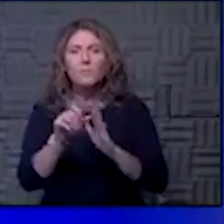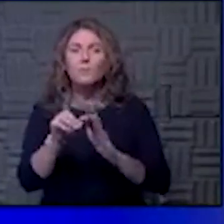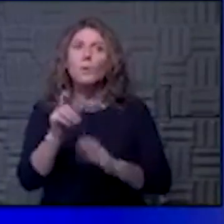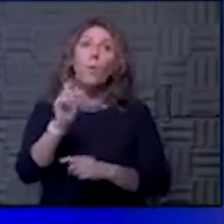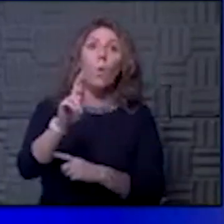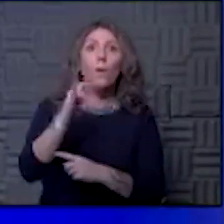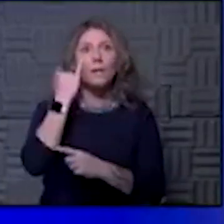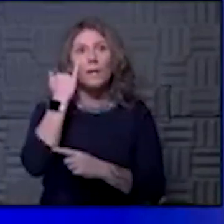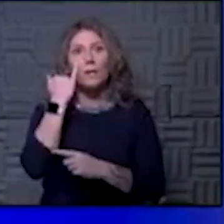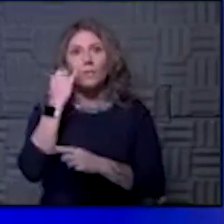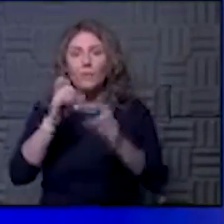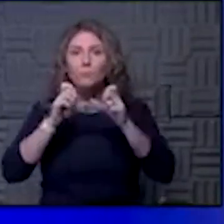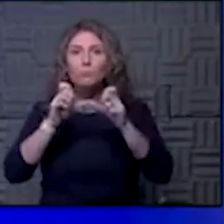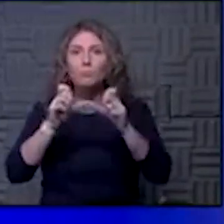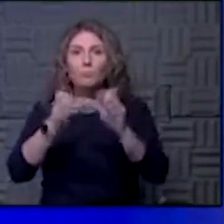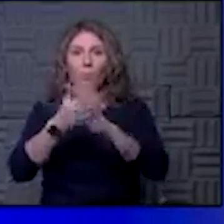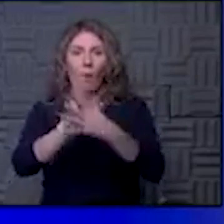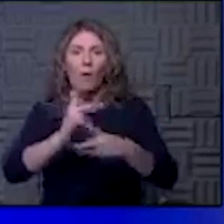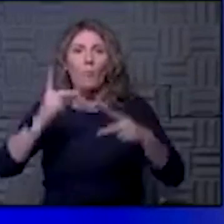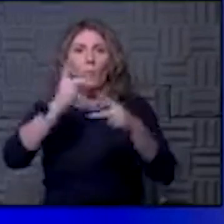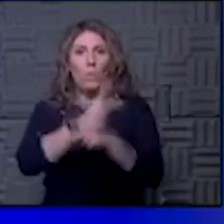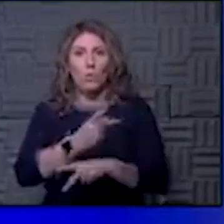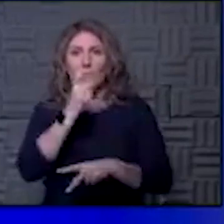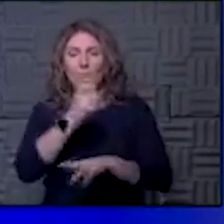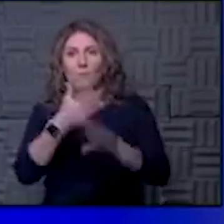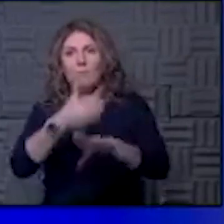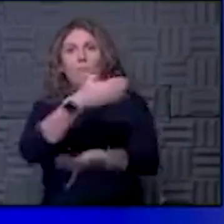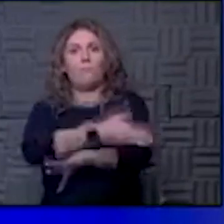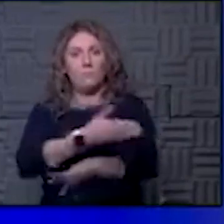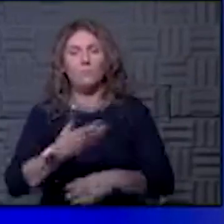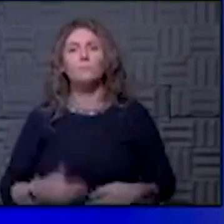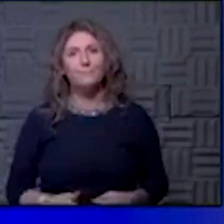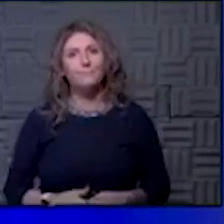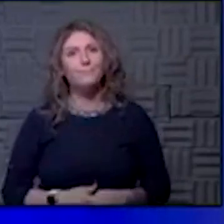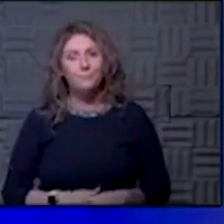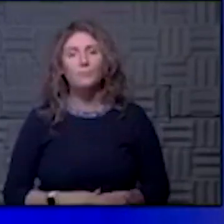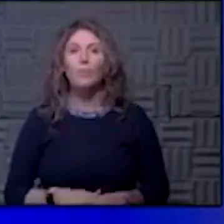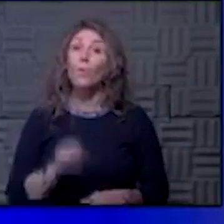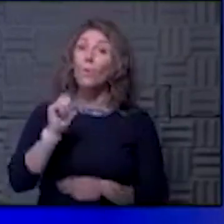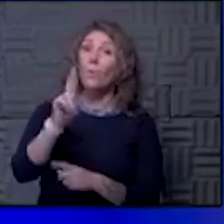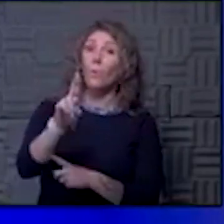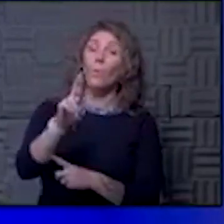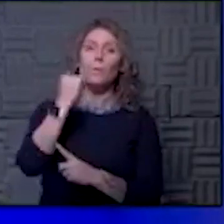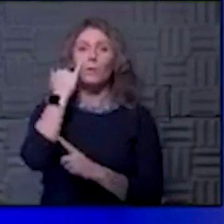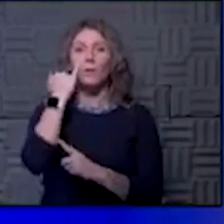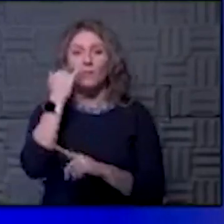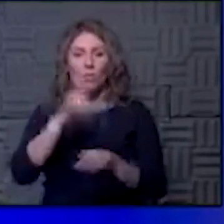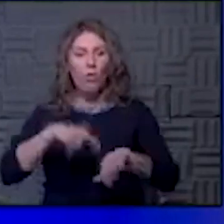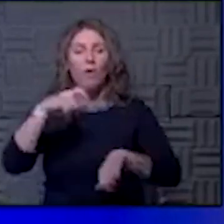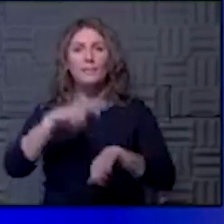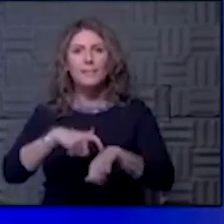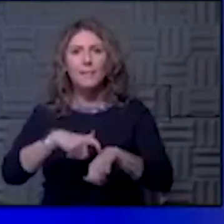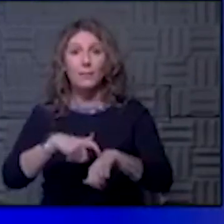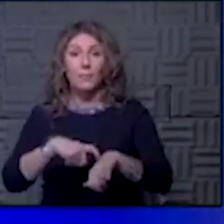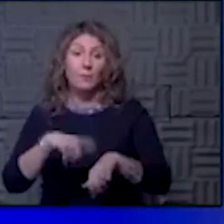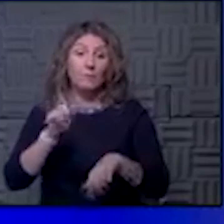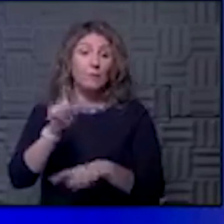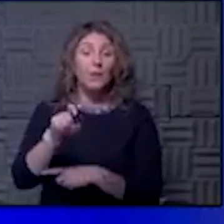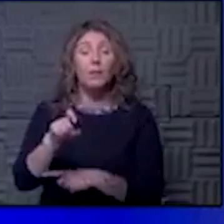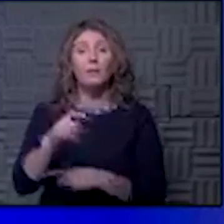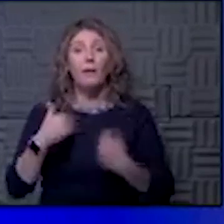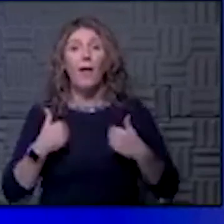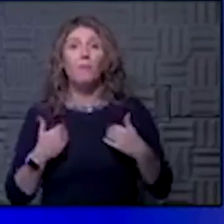they are continuing to get worse and not getting any better, or if it's been a long time and you just need to have